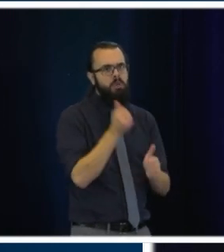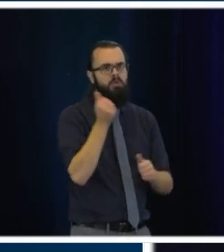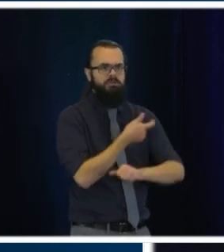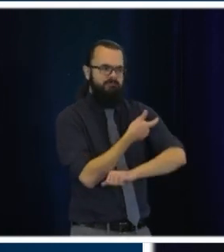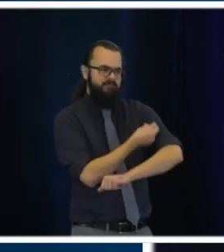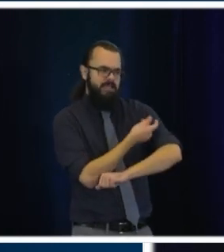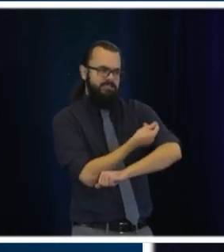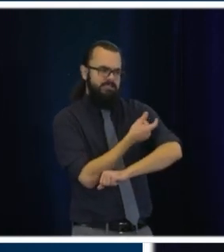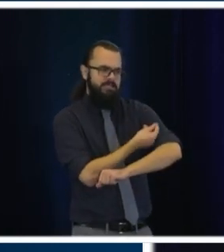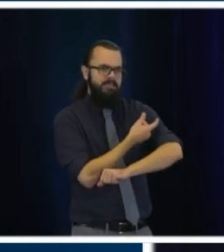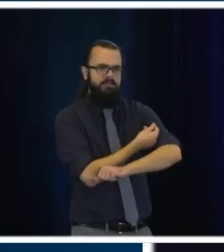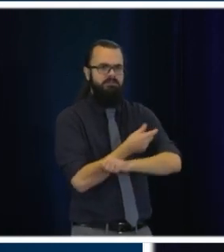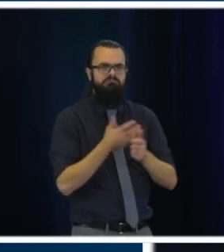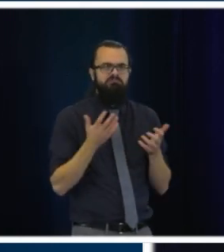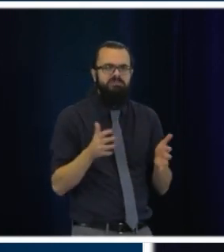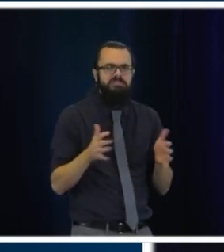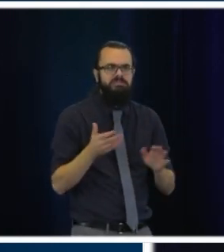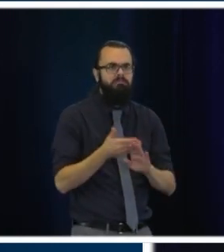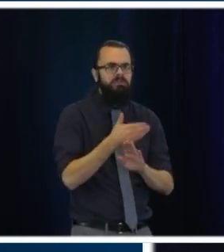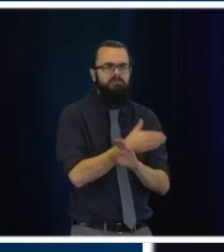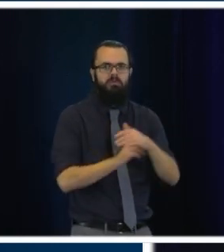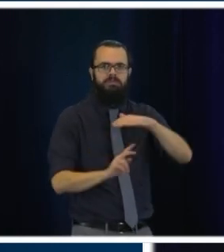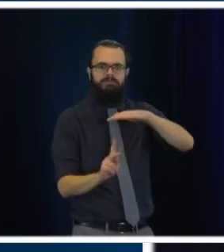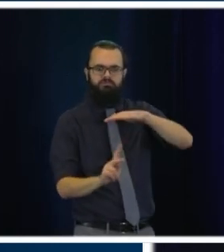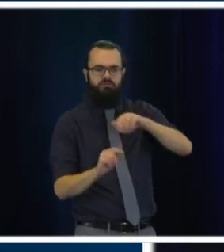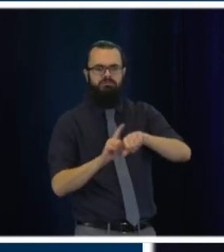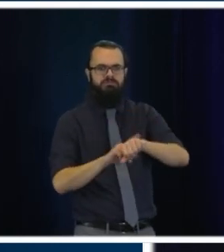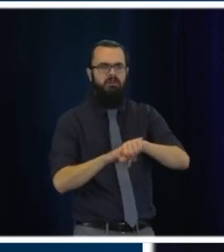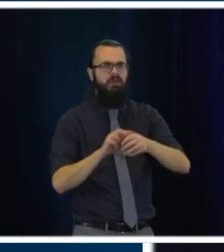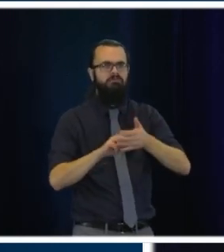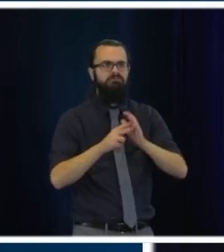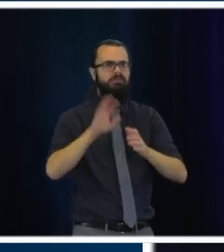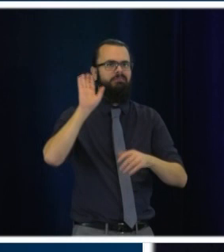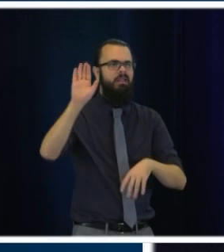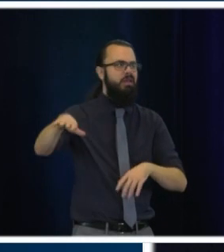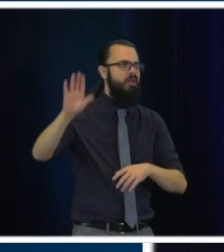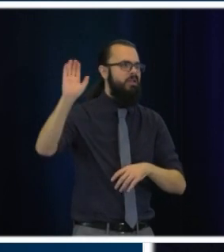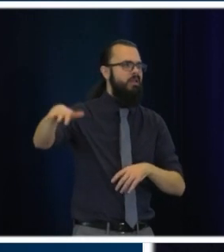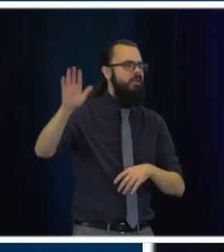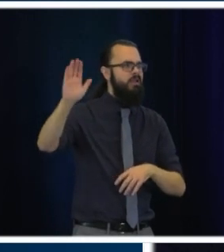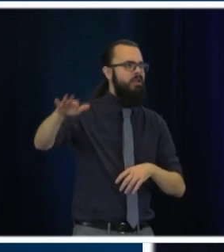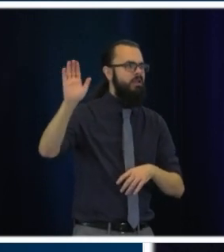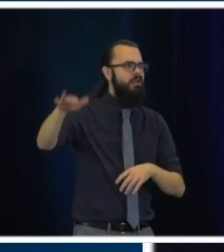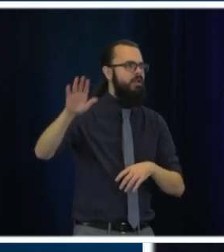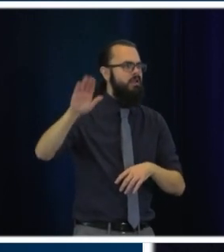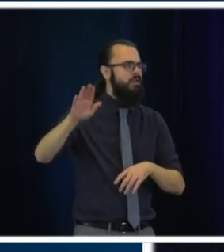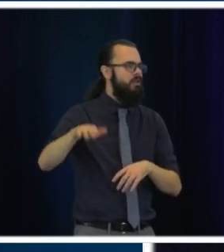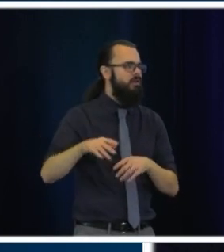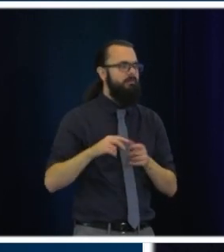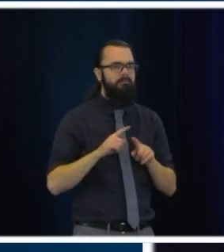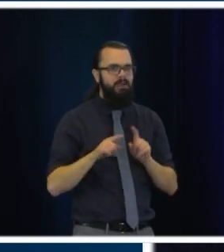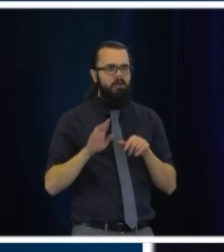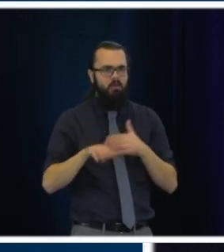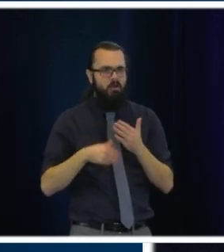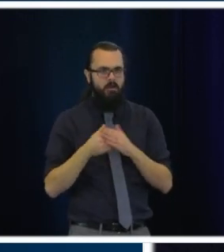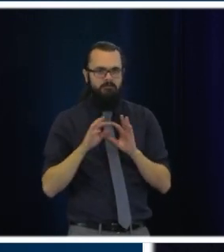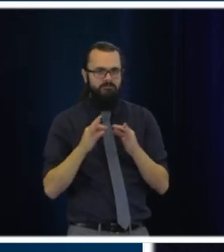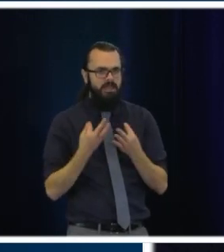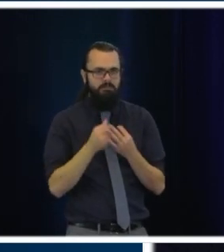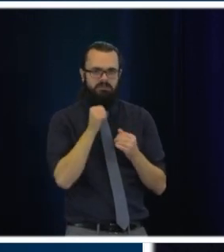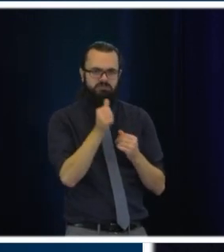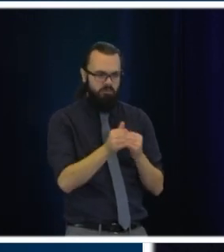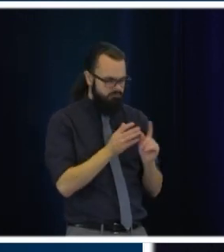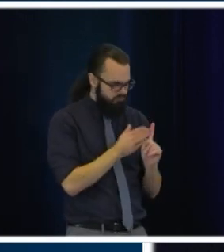with until it's time for them to matriculate into kindergarten. So not all families do that. So it's a missed